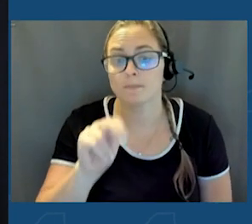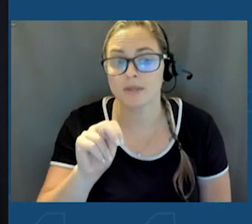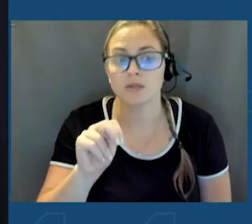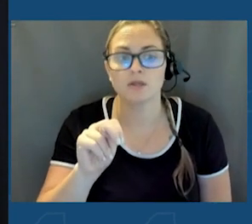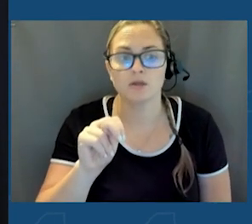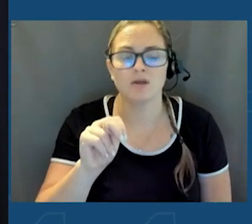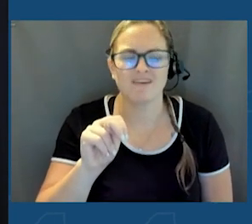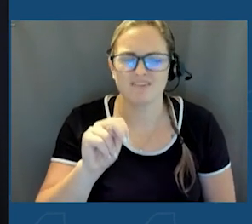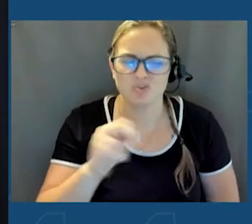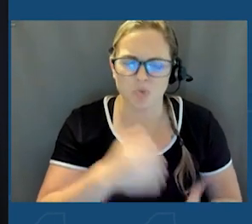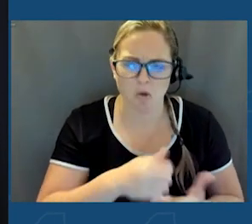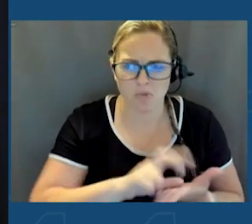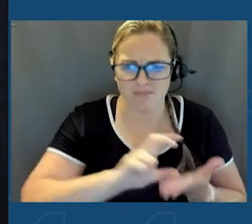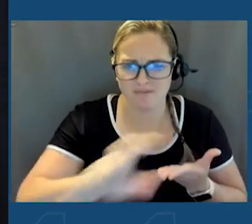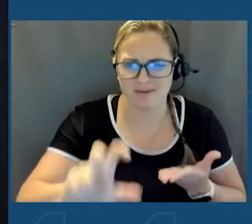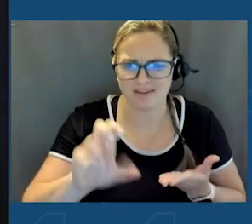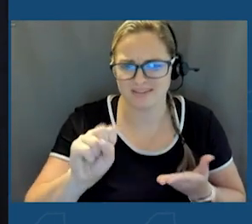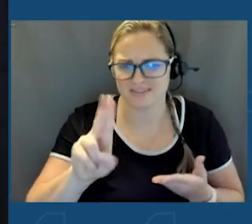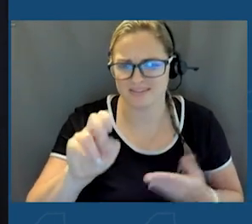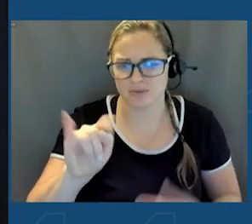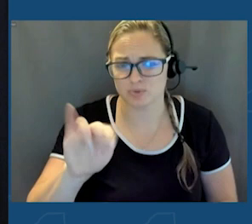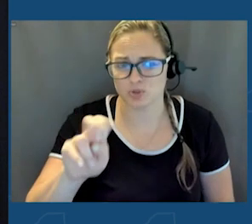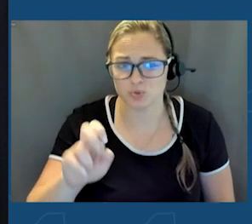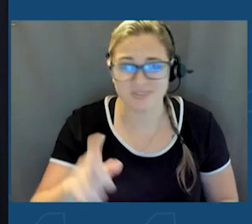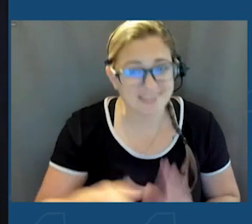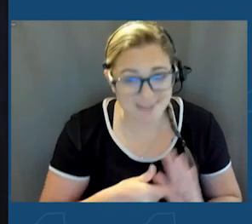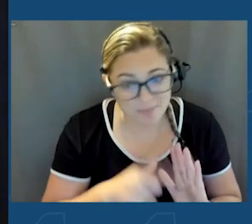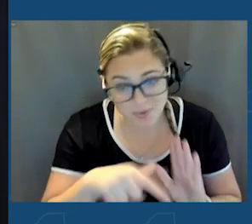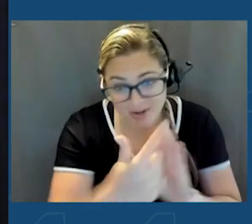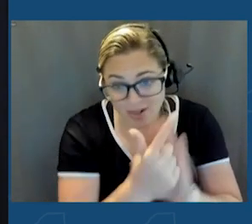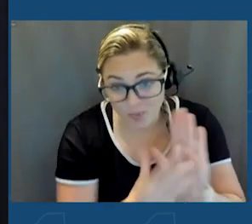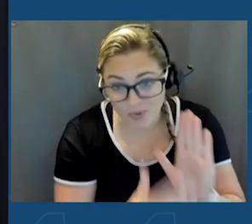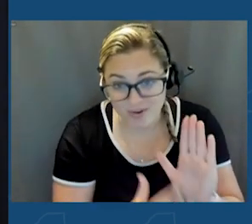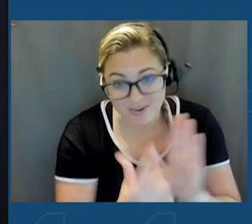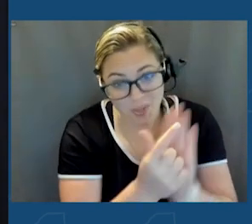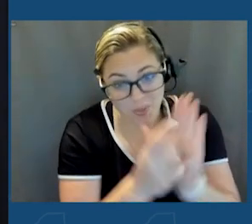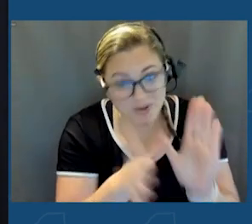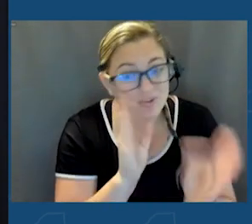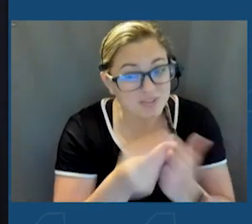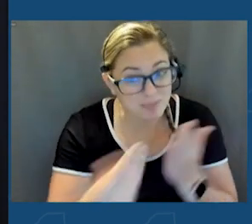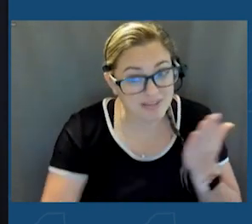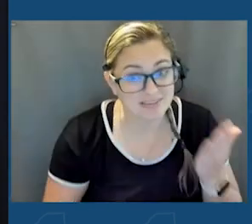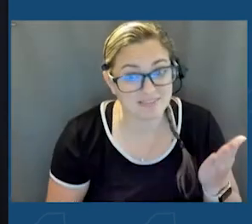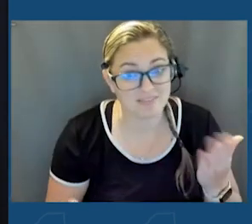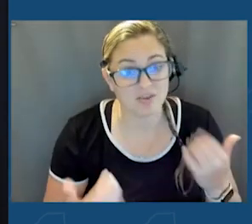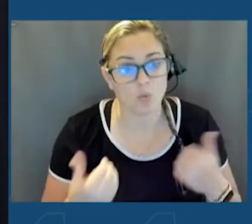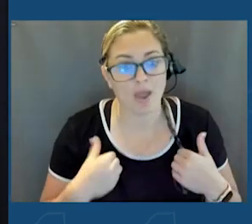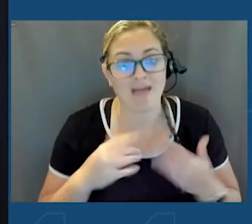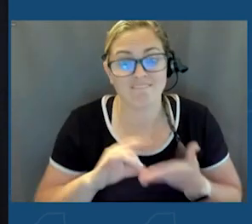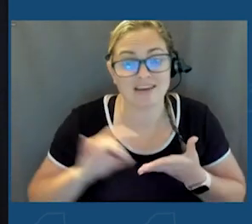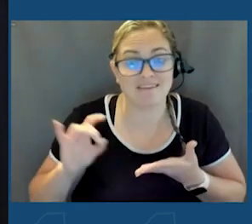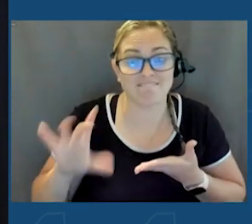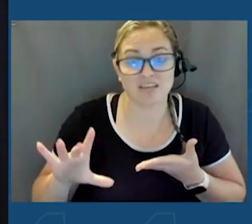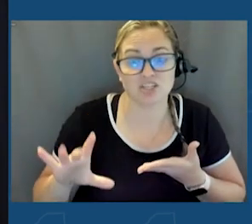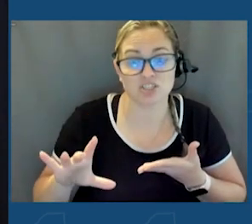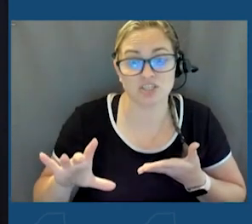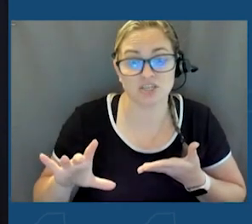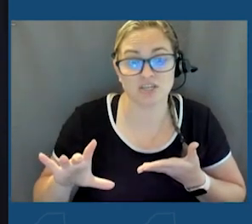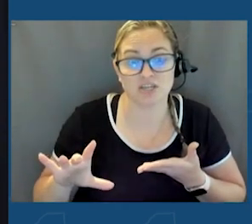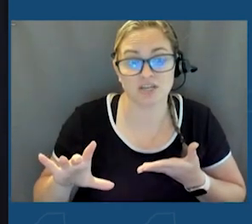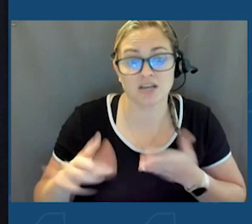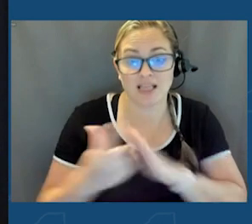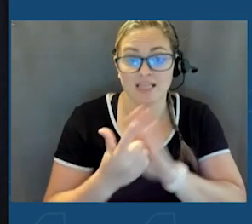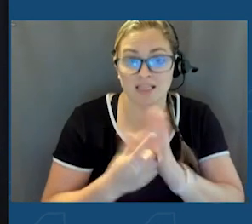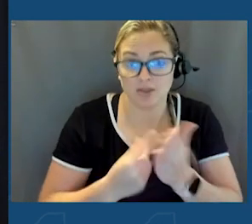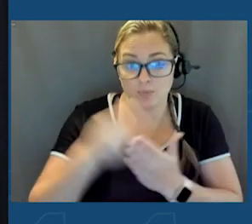And also, sometimes you need a lawyer. Lawyers are expensive. We have an eviction prevention legal program,